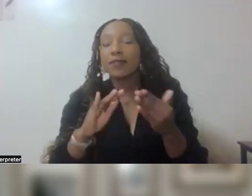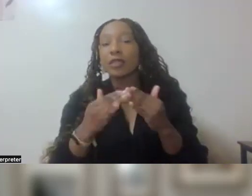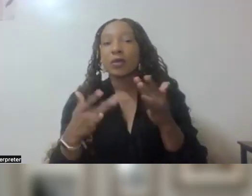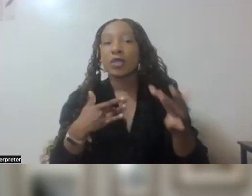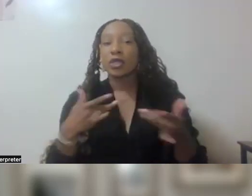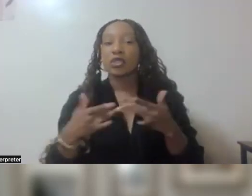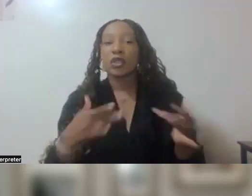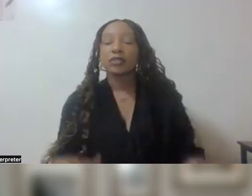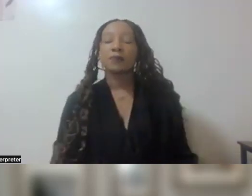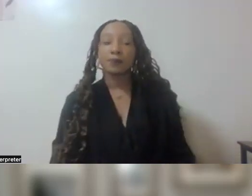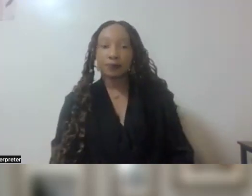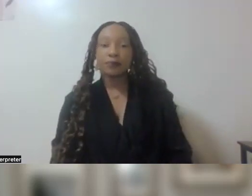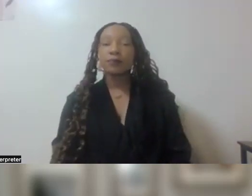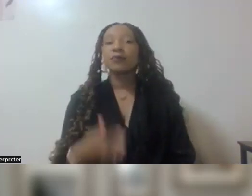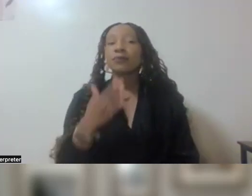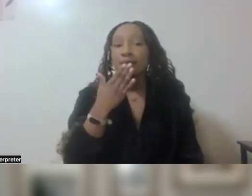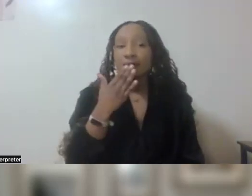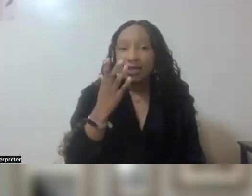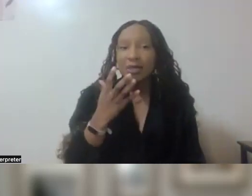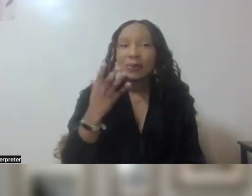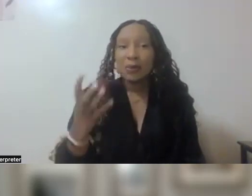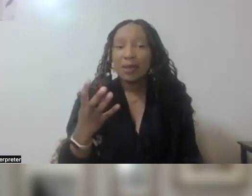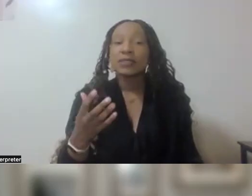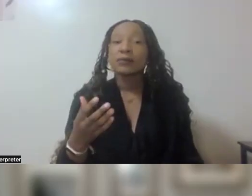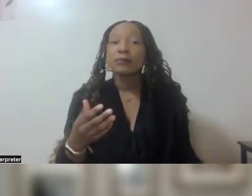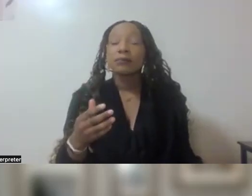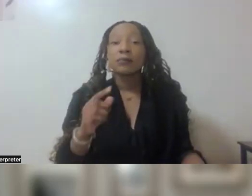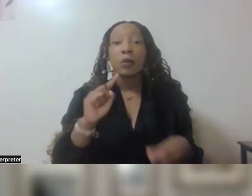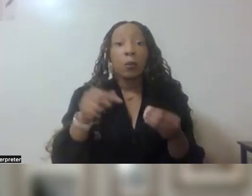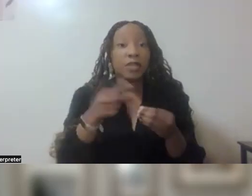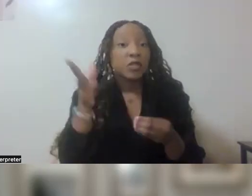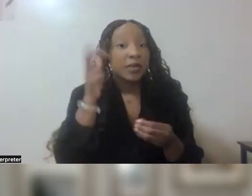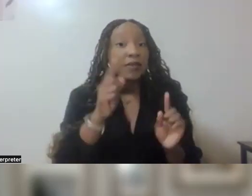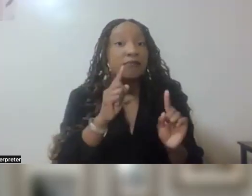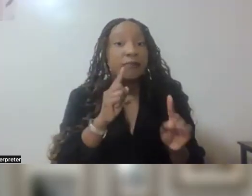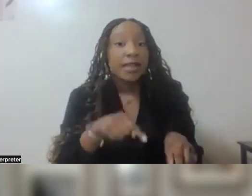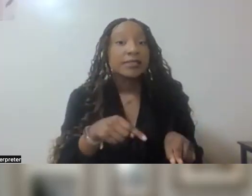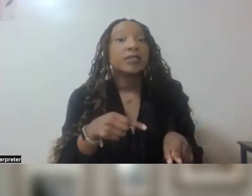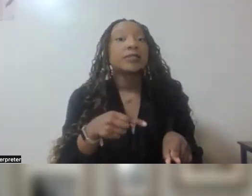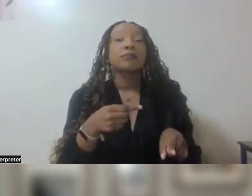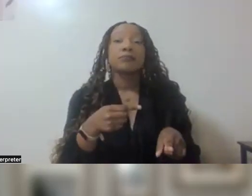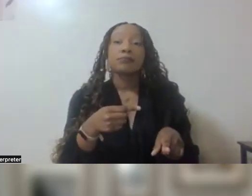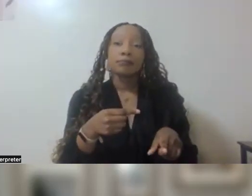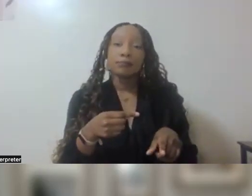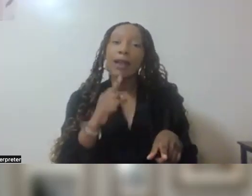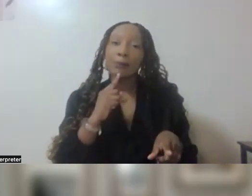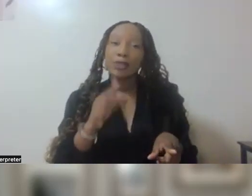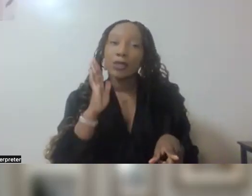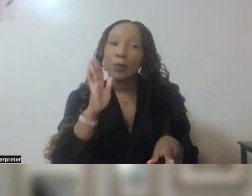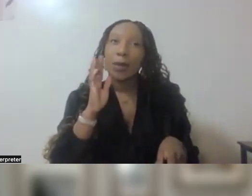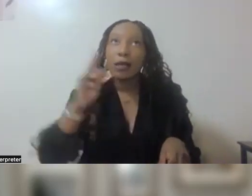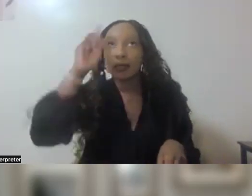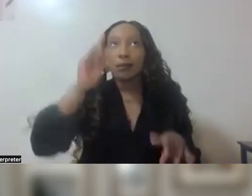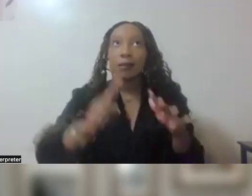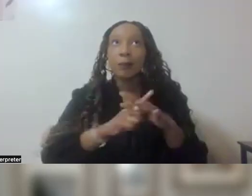for that. And I just want to reiterate, as we're going through and you're hearing these answers, I'm sure that will spur more questions. So please feel